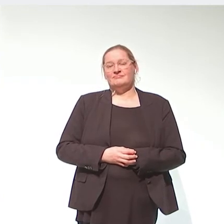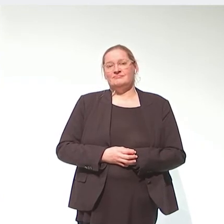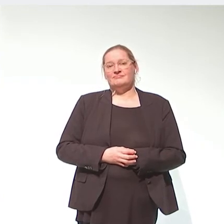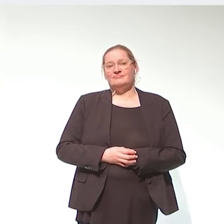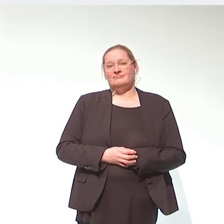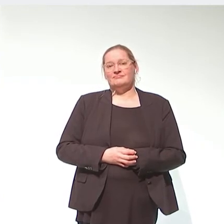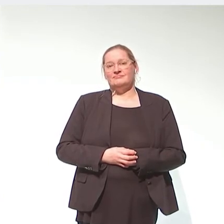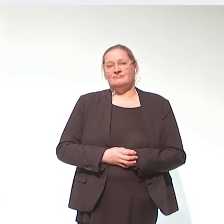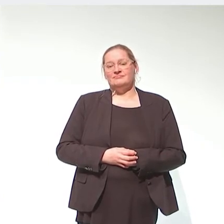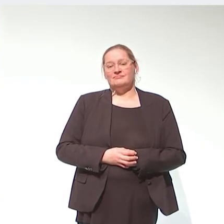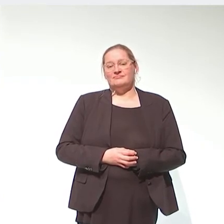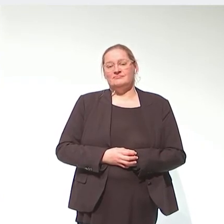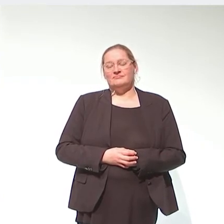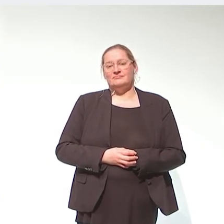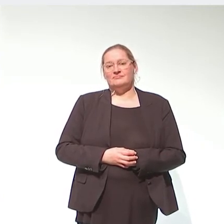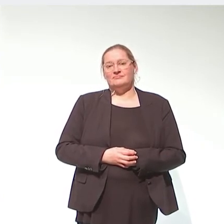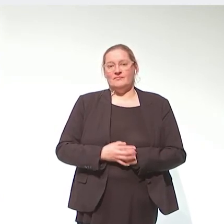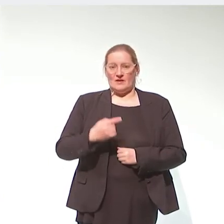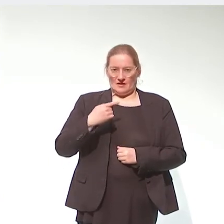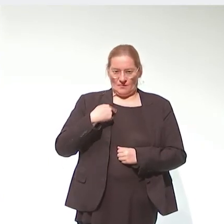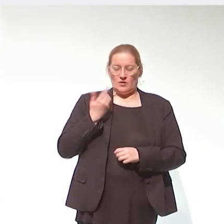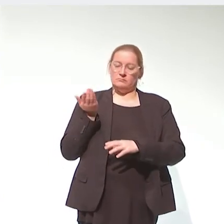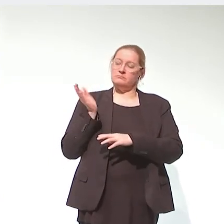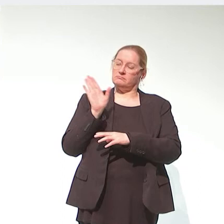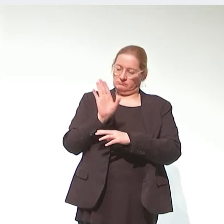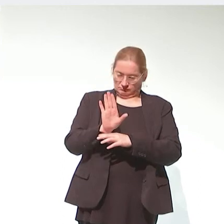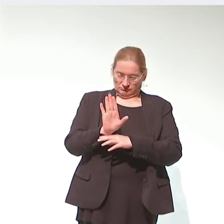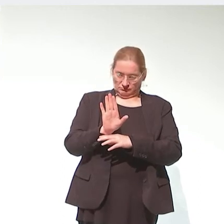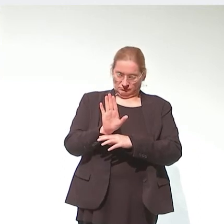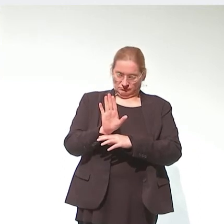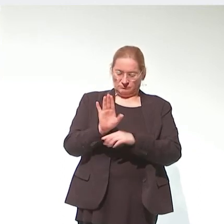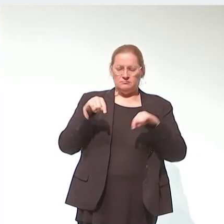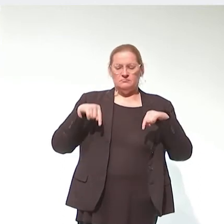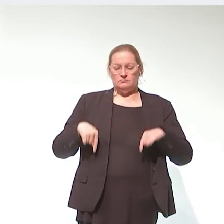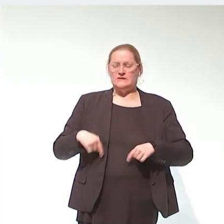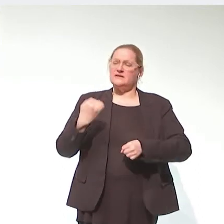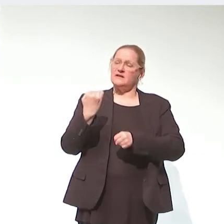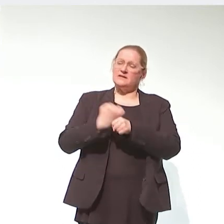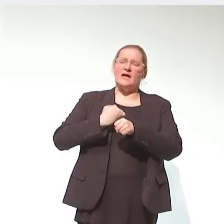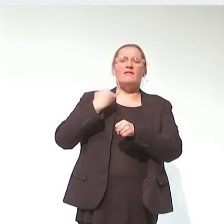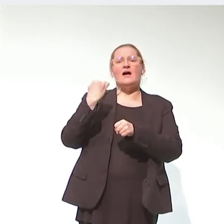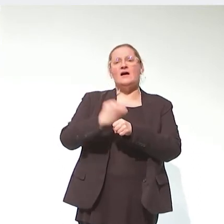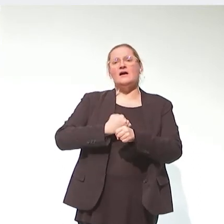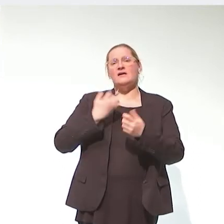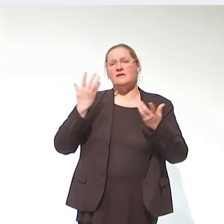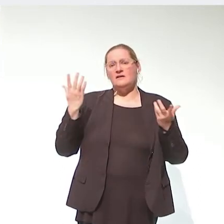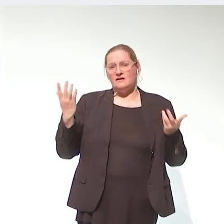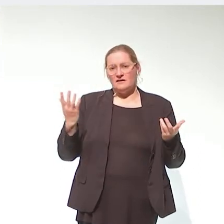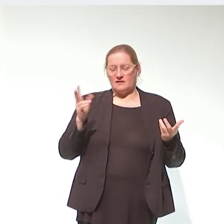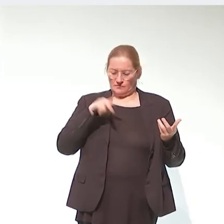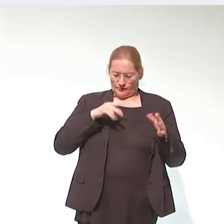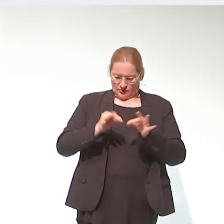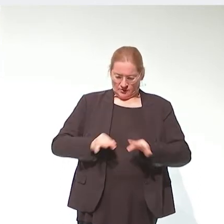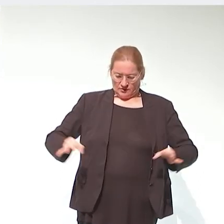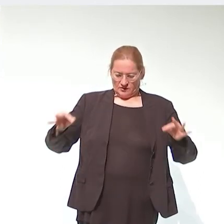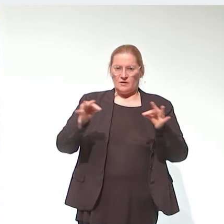I am representing the Cypriot Minister of Labour, Welfare and Social Insurance, Mrs. Emilianidou, who sends her regards